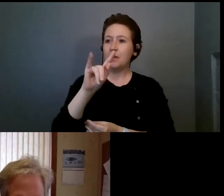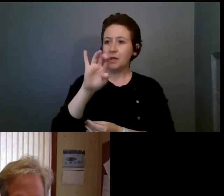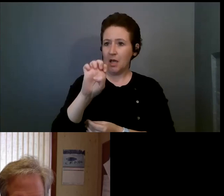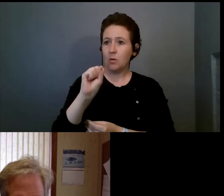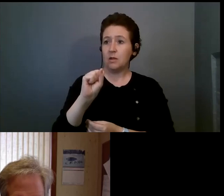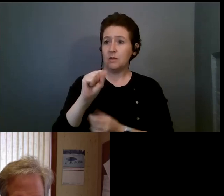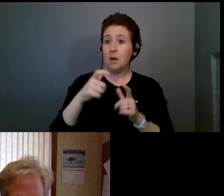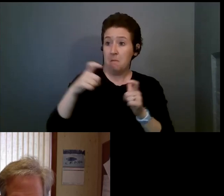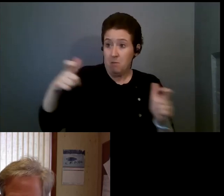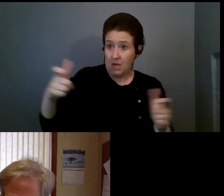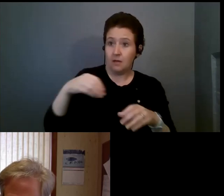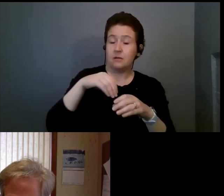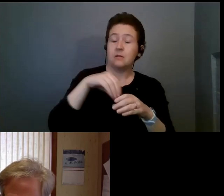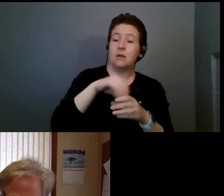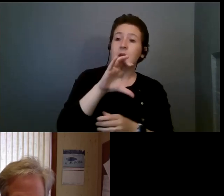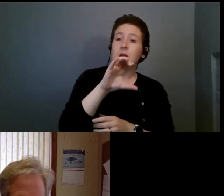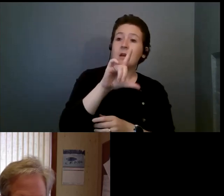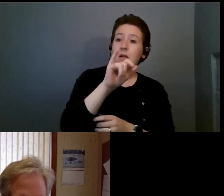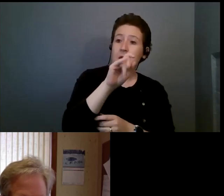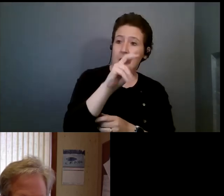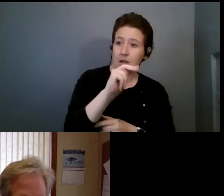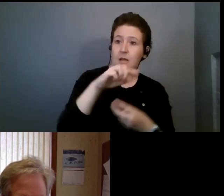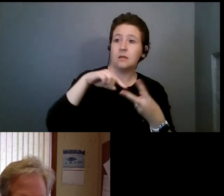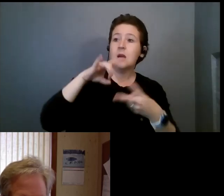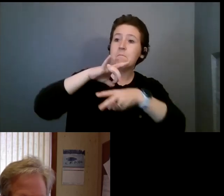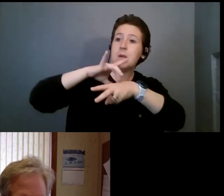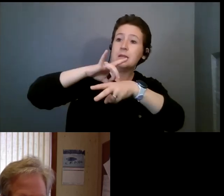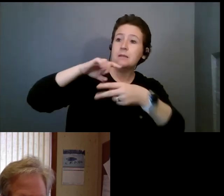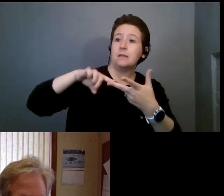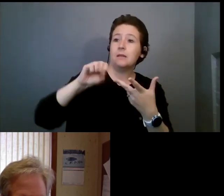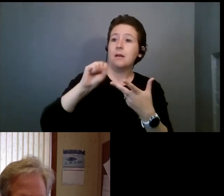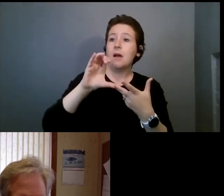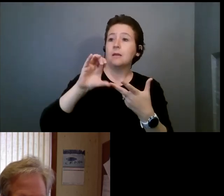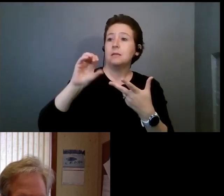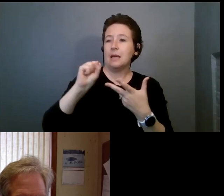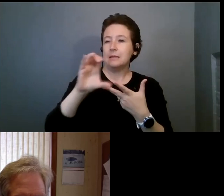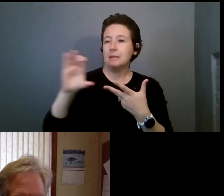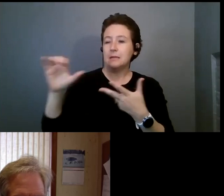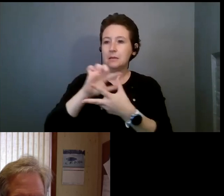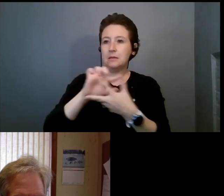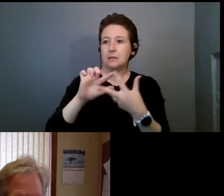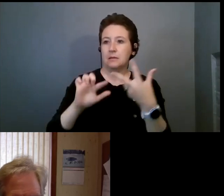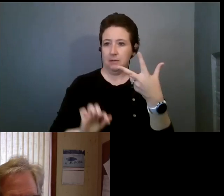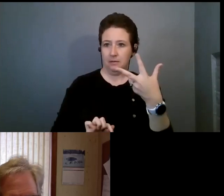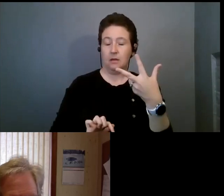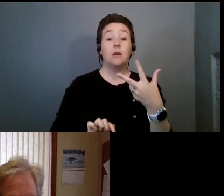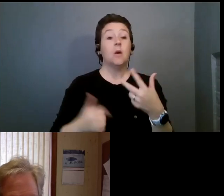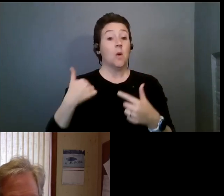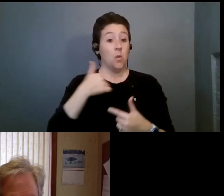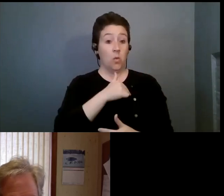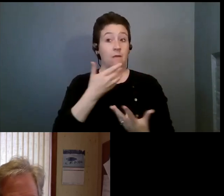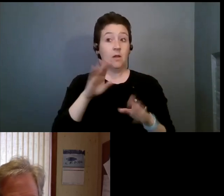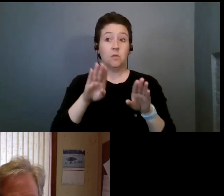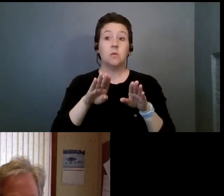on Clinton Community Community College, Muscatine Community College, and Scott Community College. We